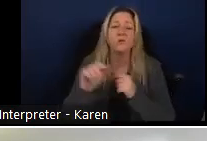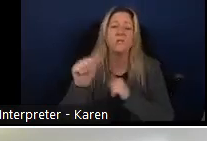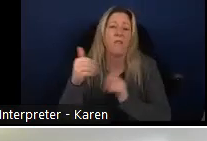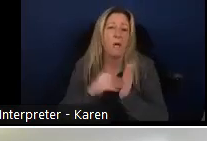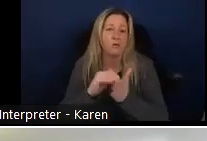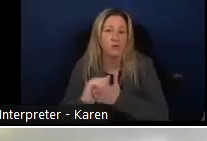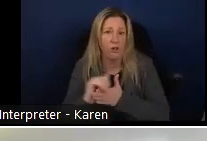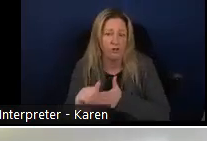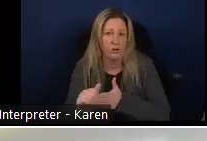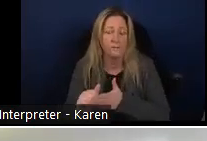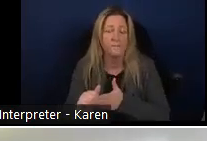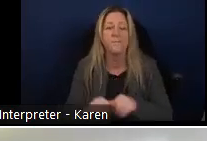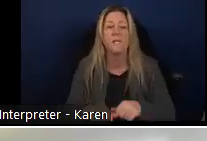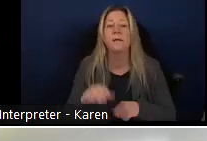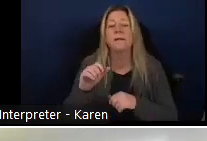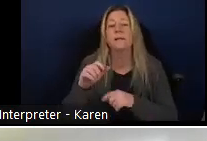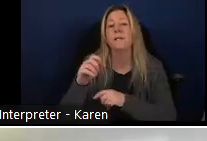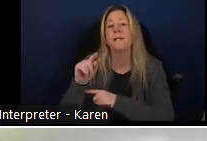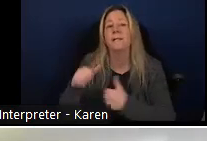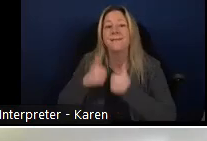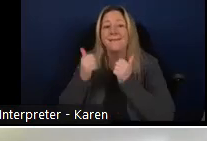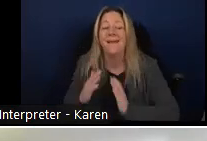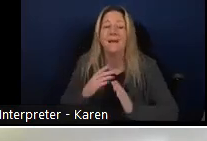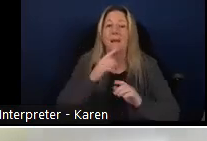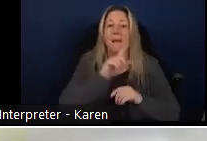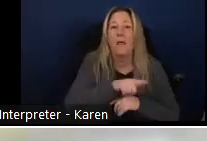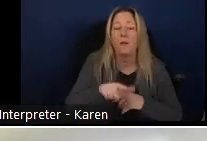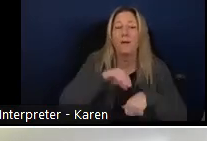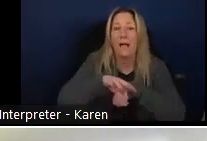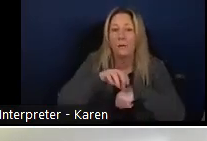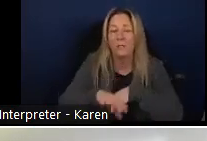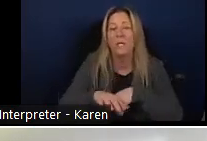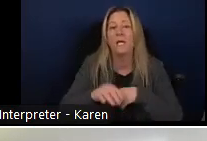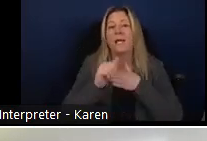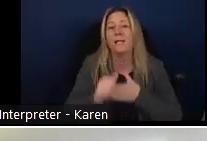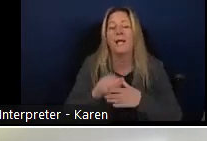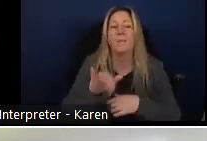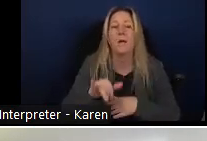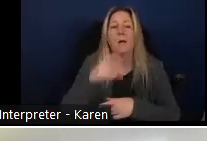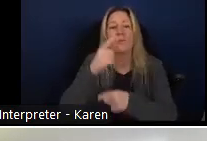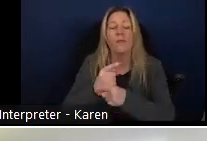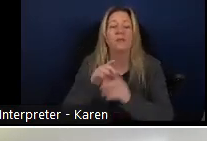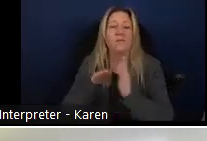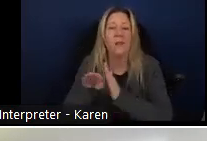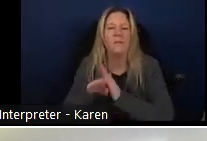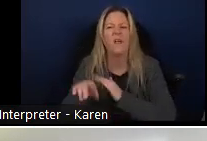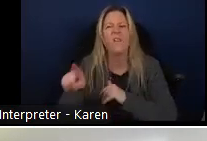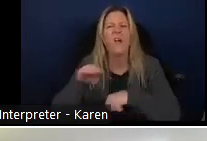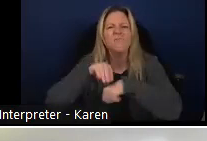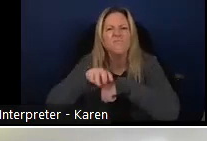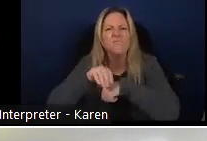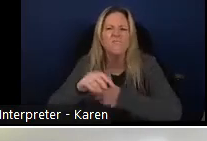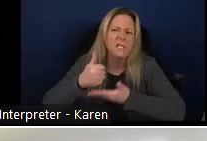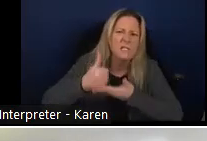$10,000. Tenant landlord counseling program led by Brothers Redevelopment LLC provides counseling and assists in